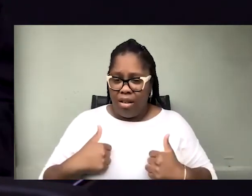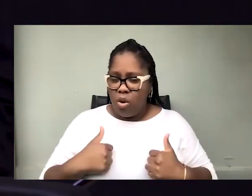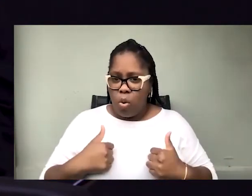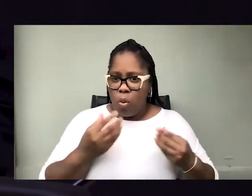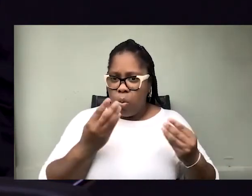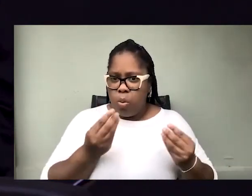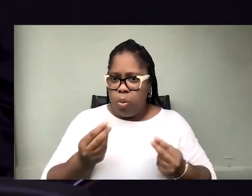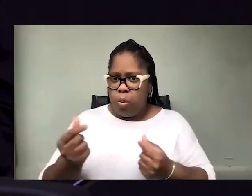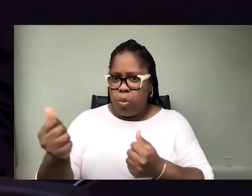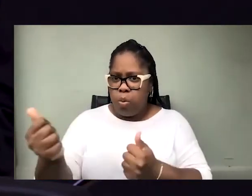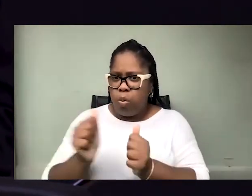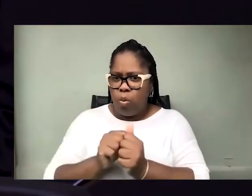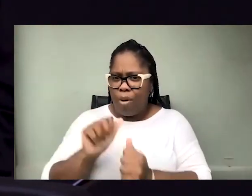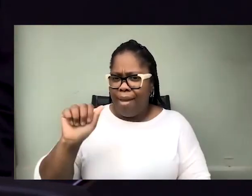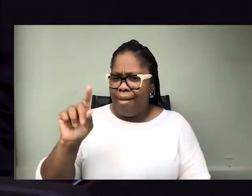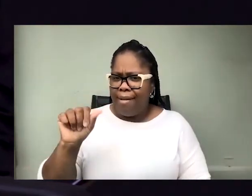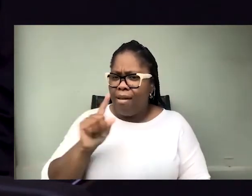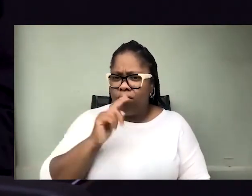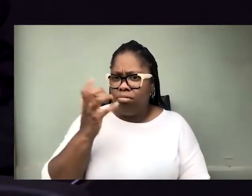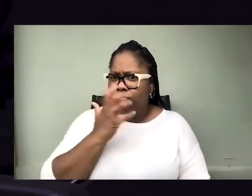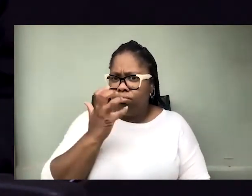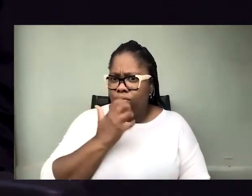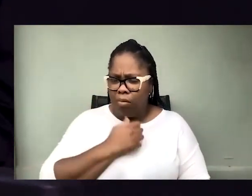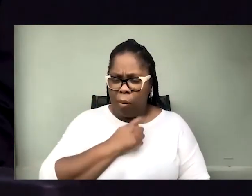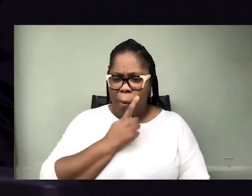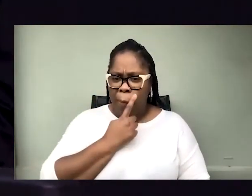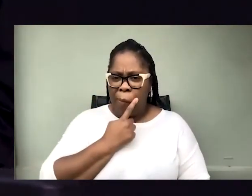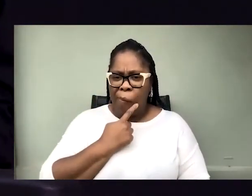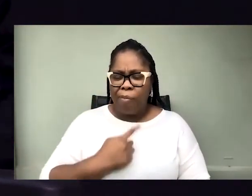seamless with all the ADA. It was fantastic.